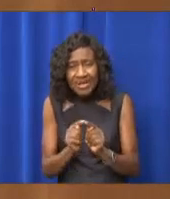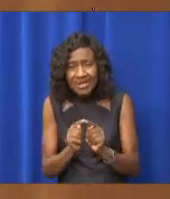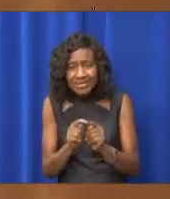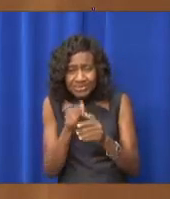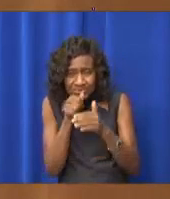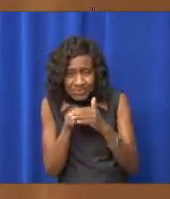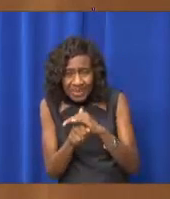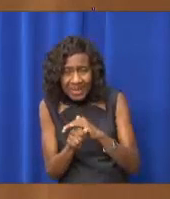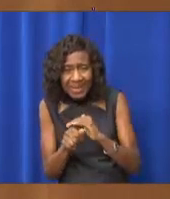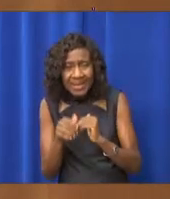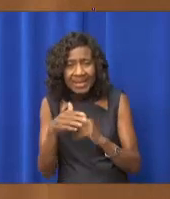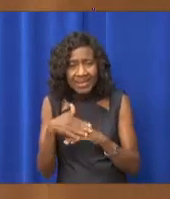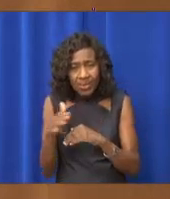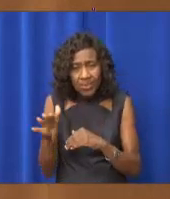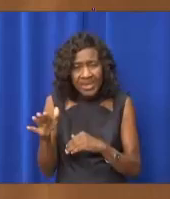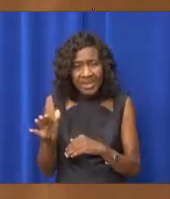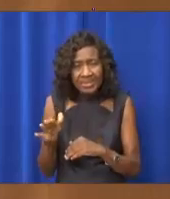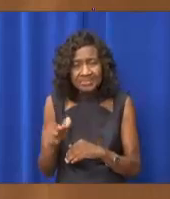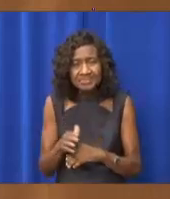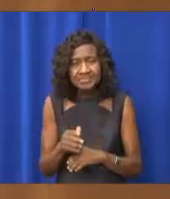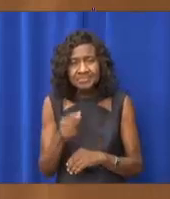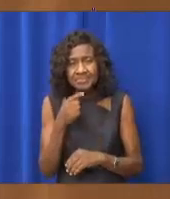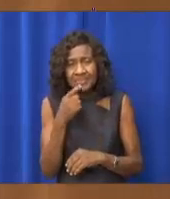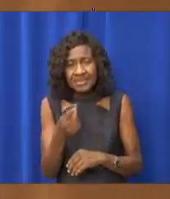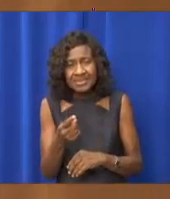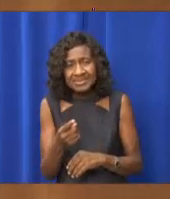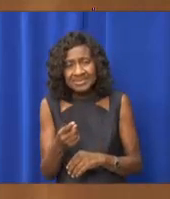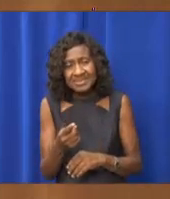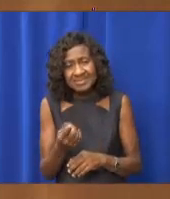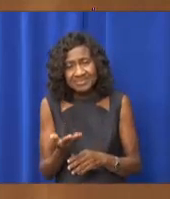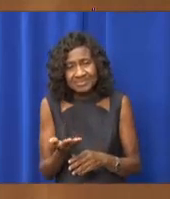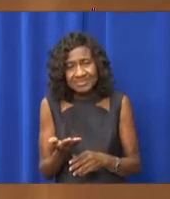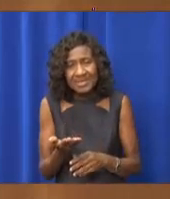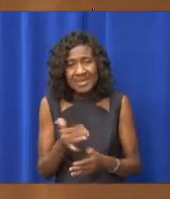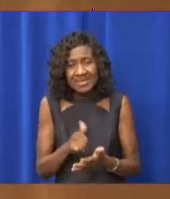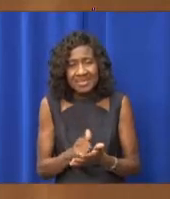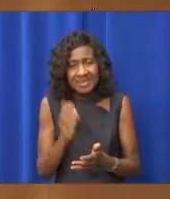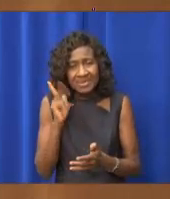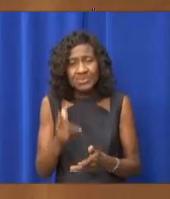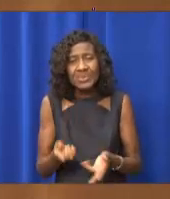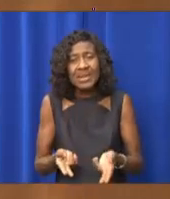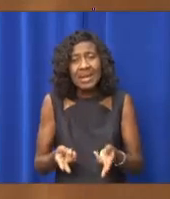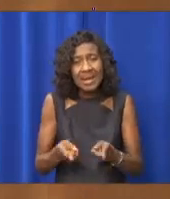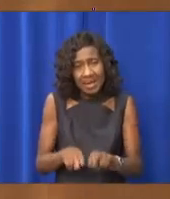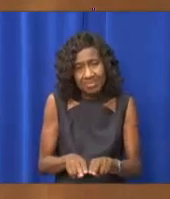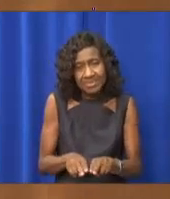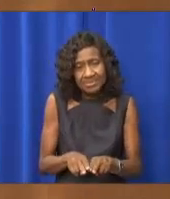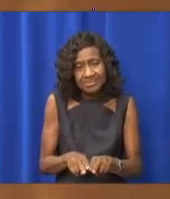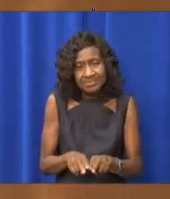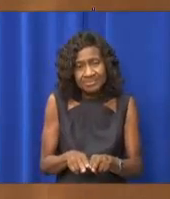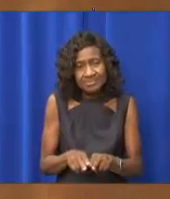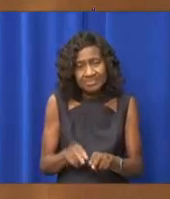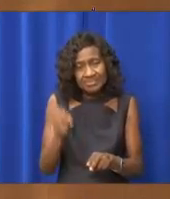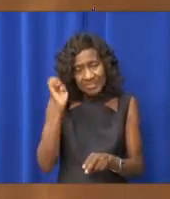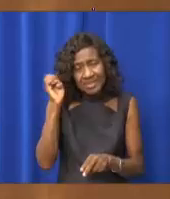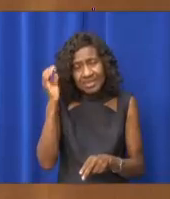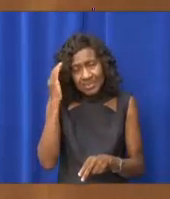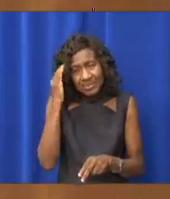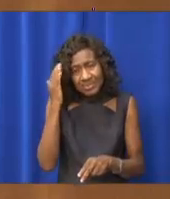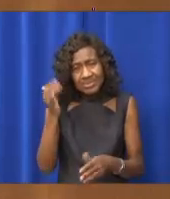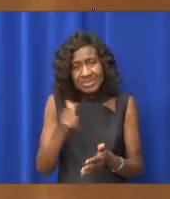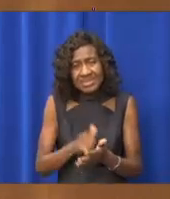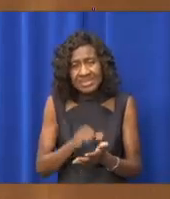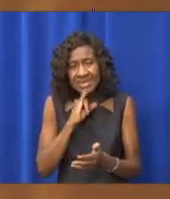happen. That it will happen. I accept your point utterly. That is one of